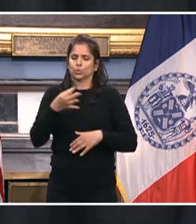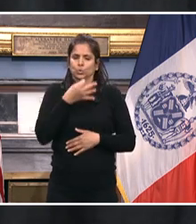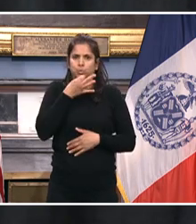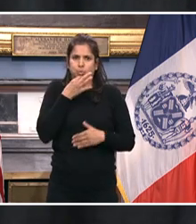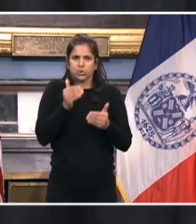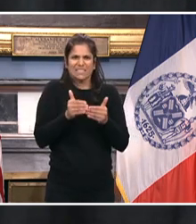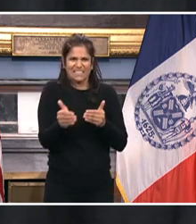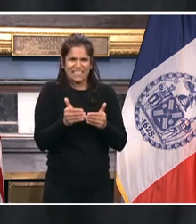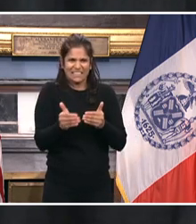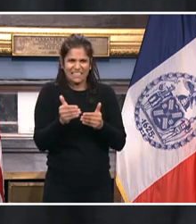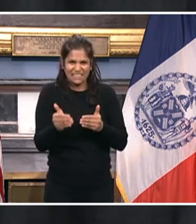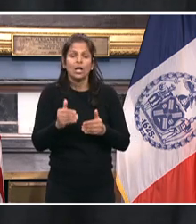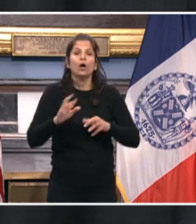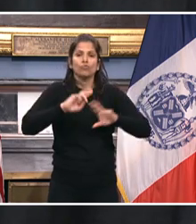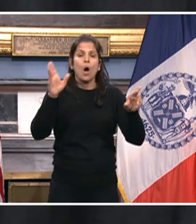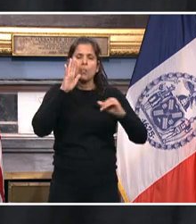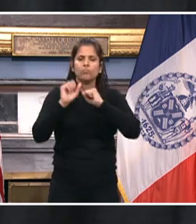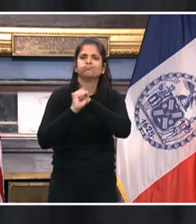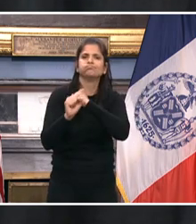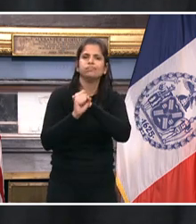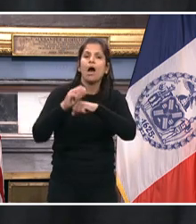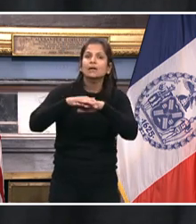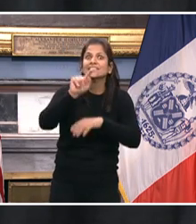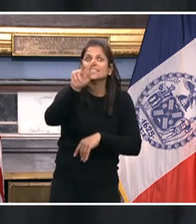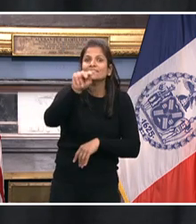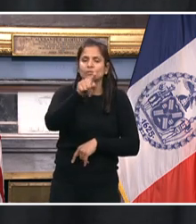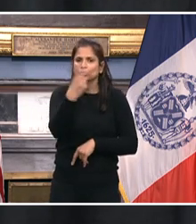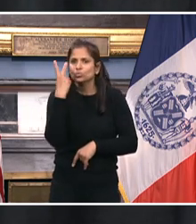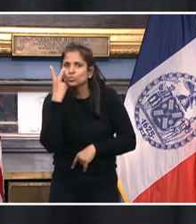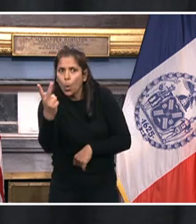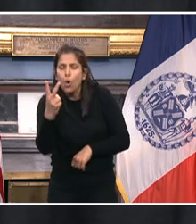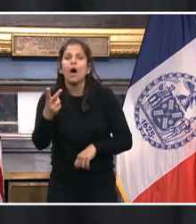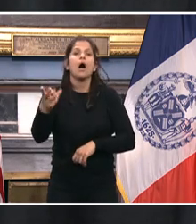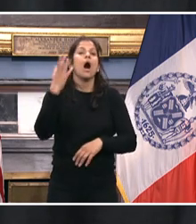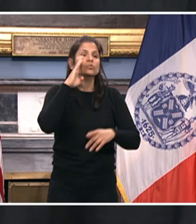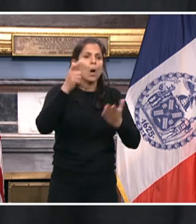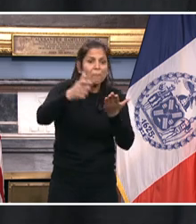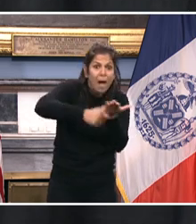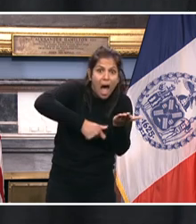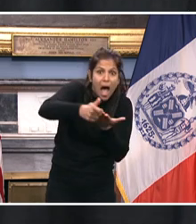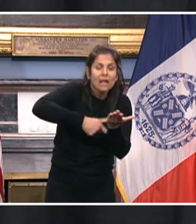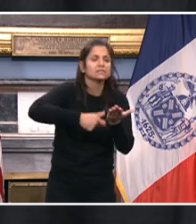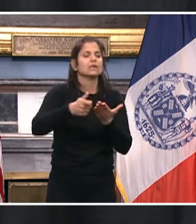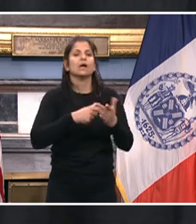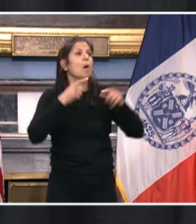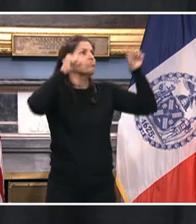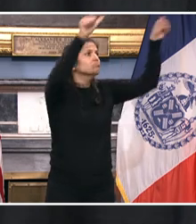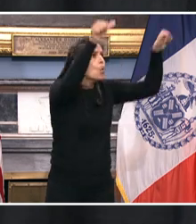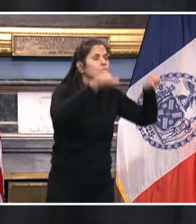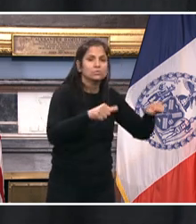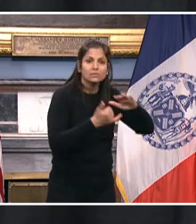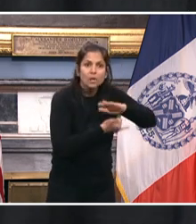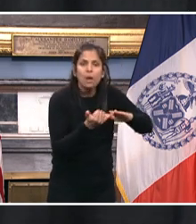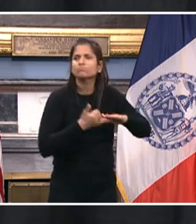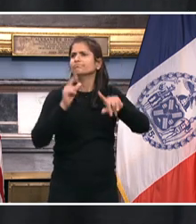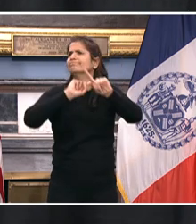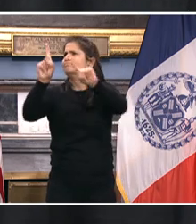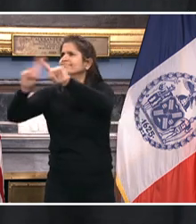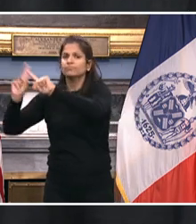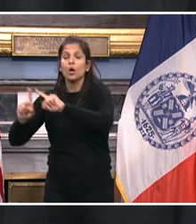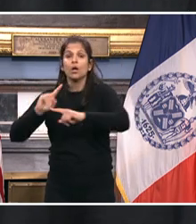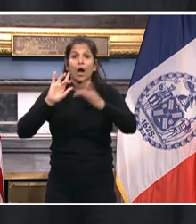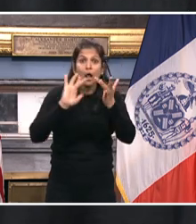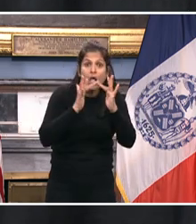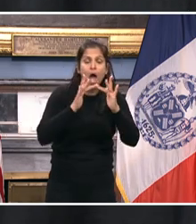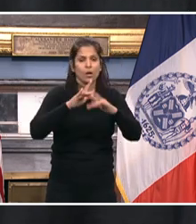Telehealth, if you will, element of it, the ability of New Yorkers to call clinicians. And again, this is predicated on continuing to see the relief